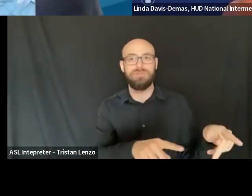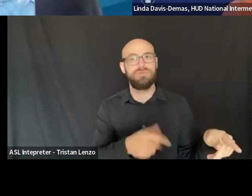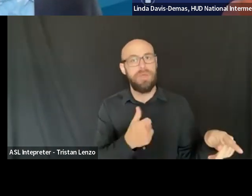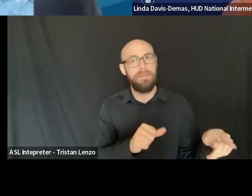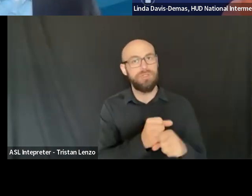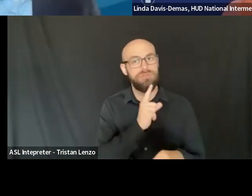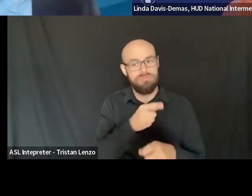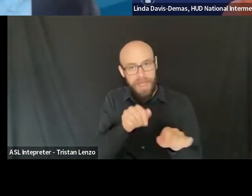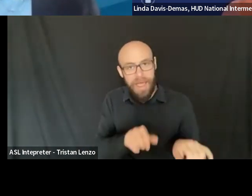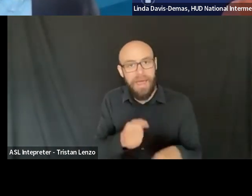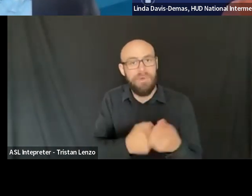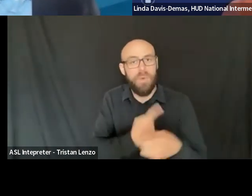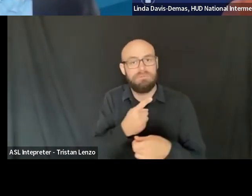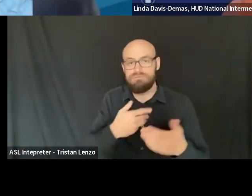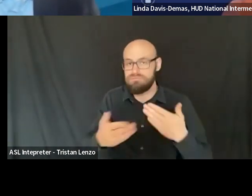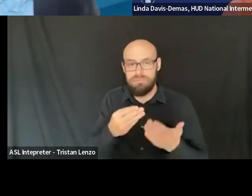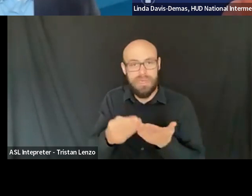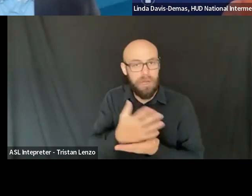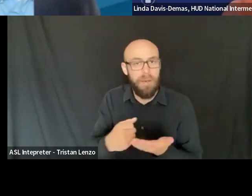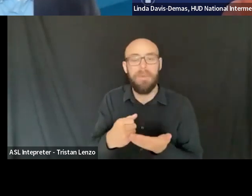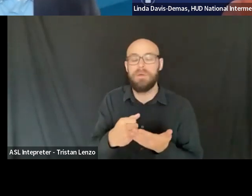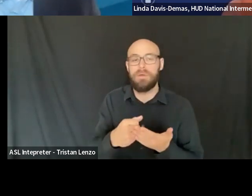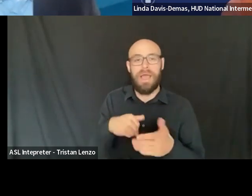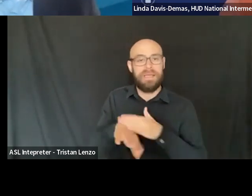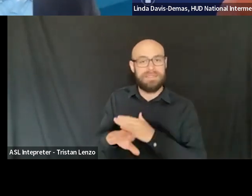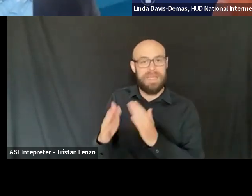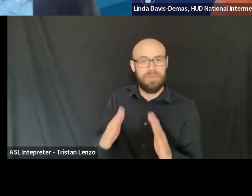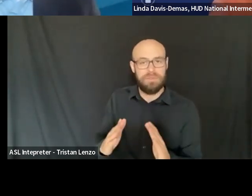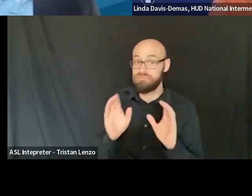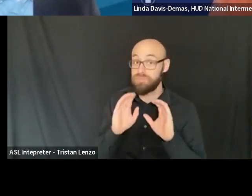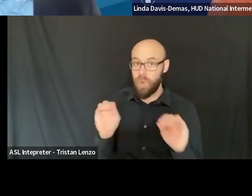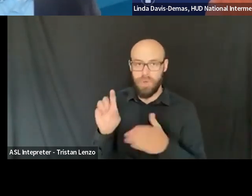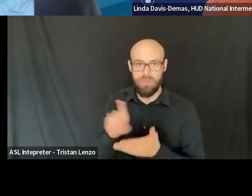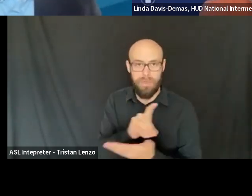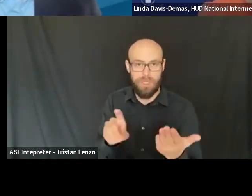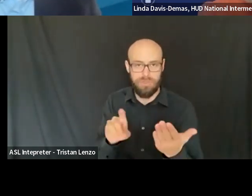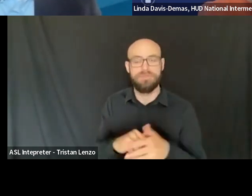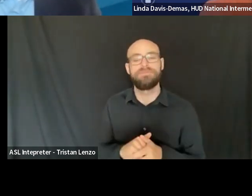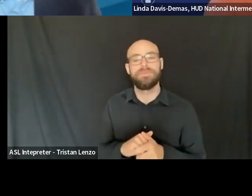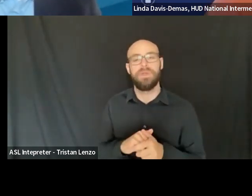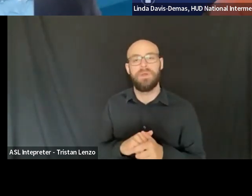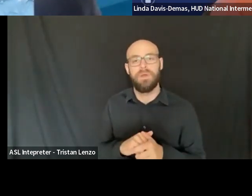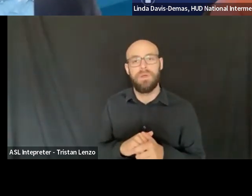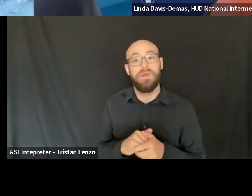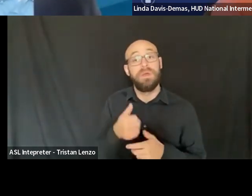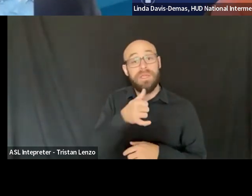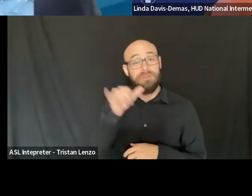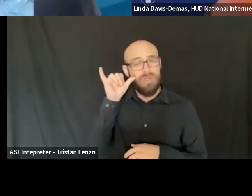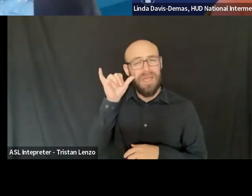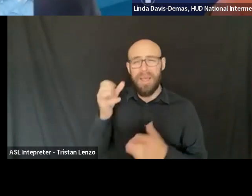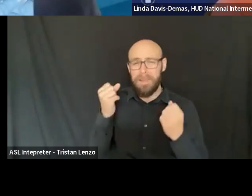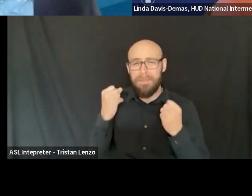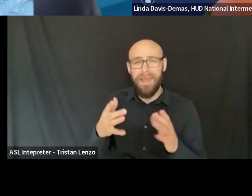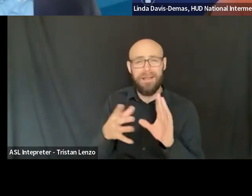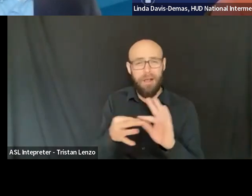groups, regardless of income, free of discrimination. As well, yesterday we heard so many thoughtful